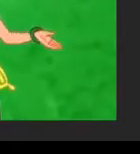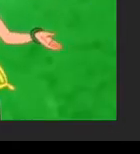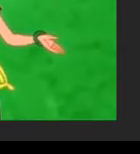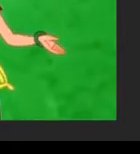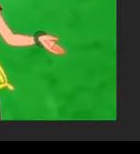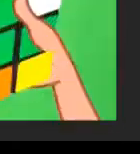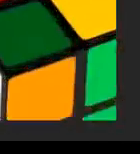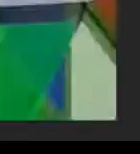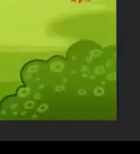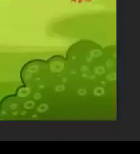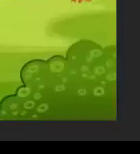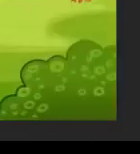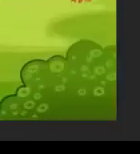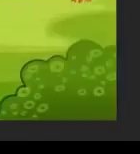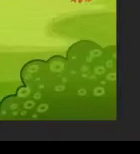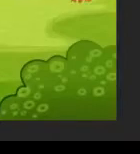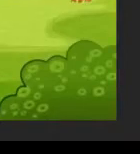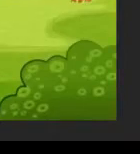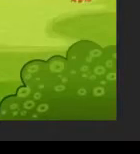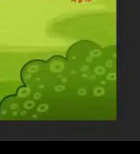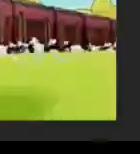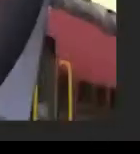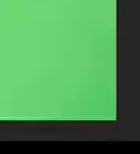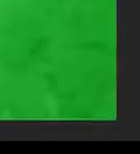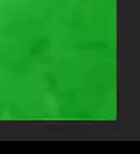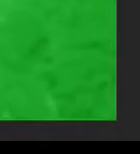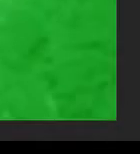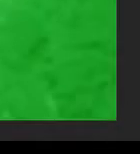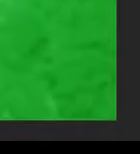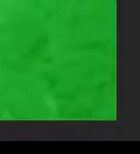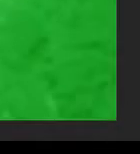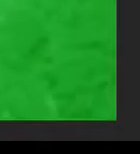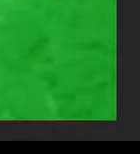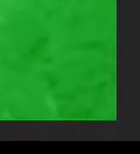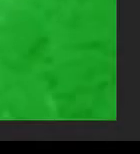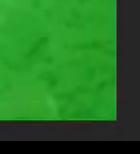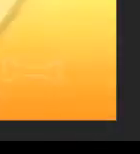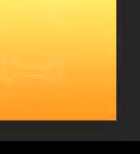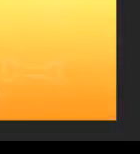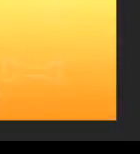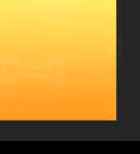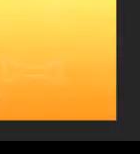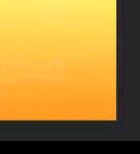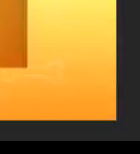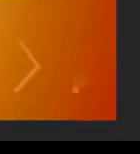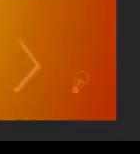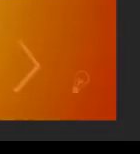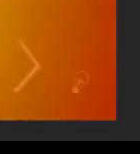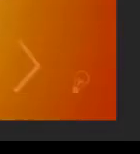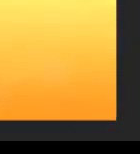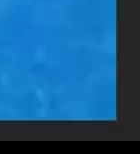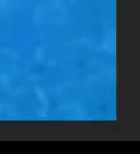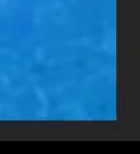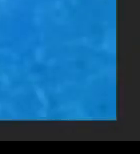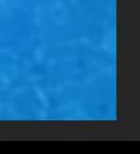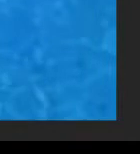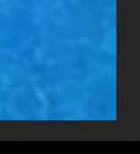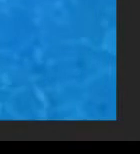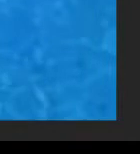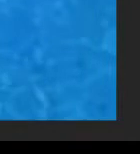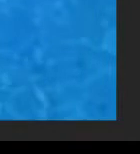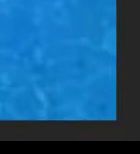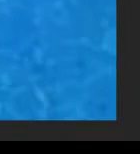or thing. It's a train you ride or a song you sing. Dogs and schools and jewels